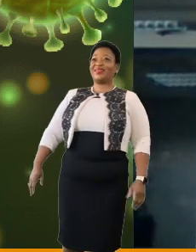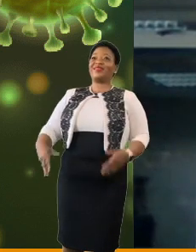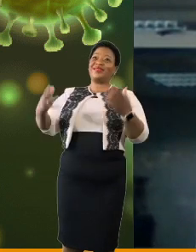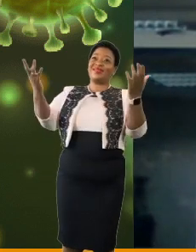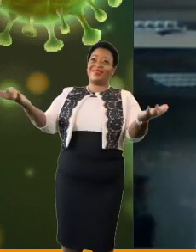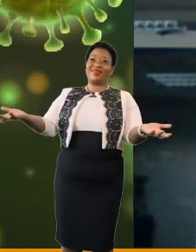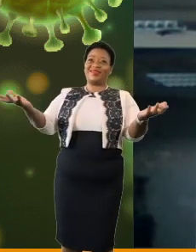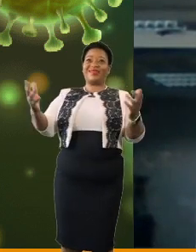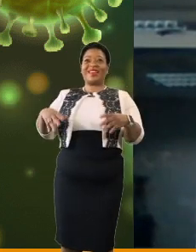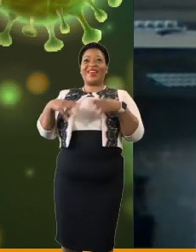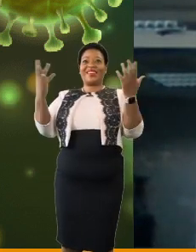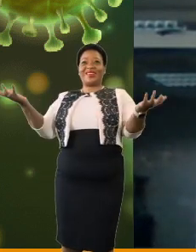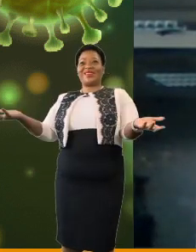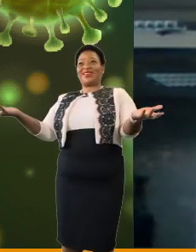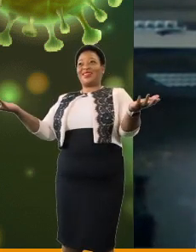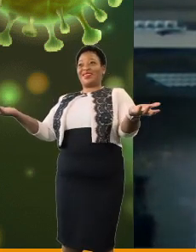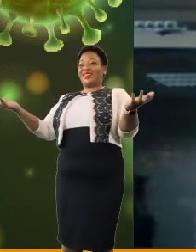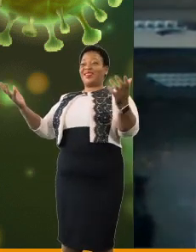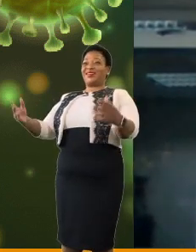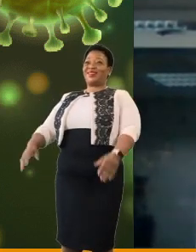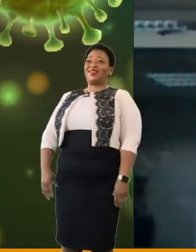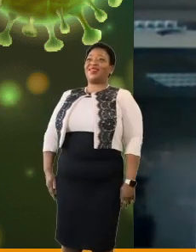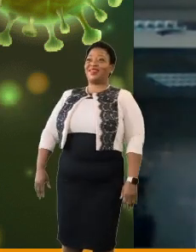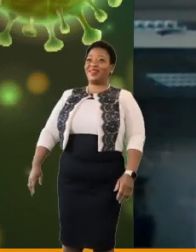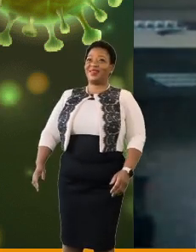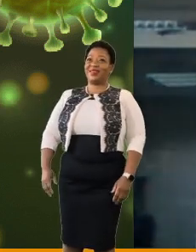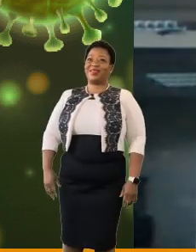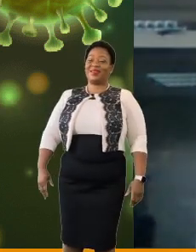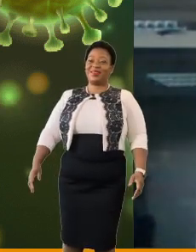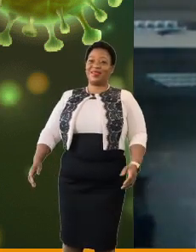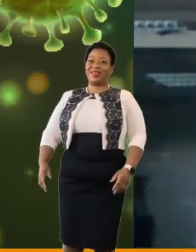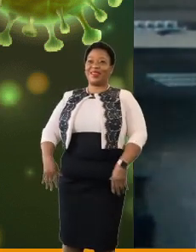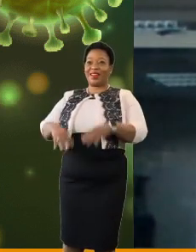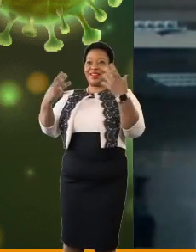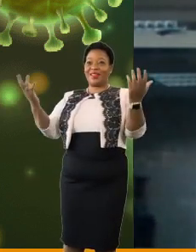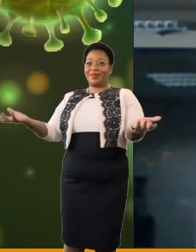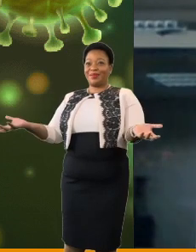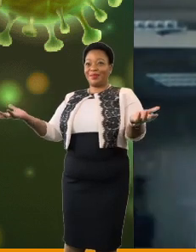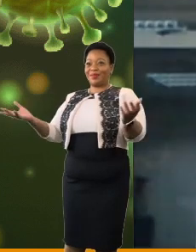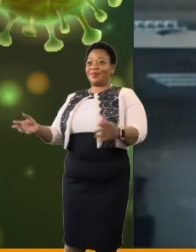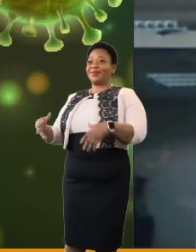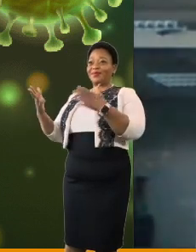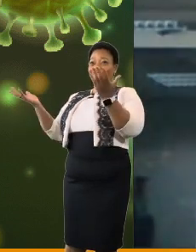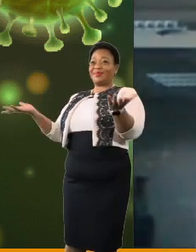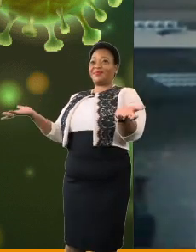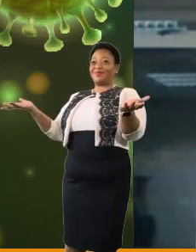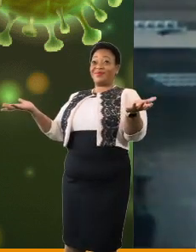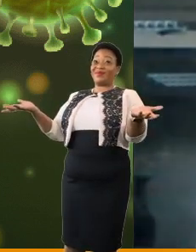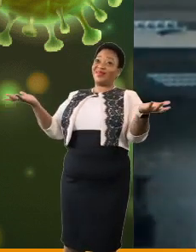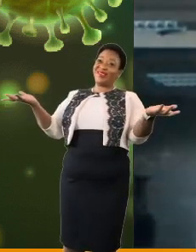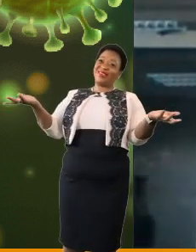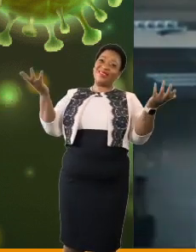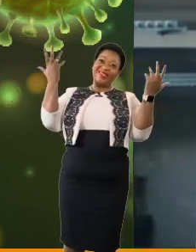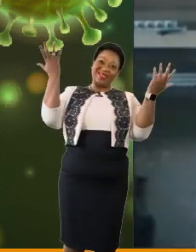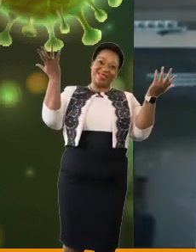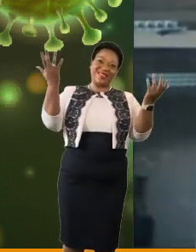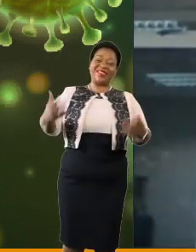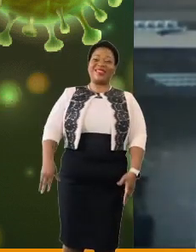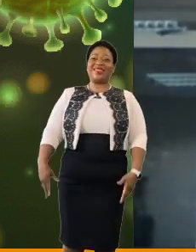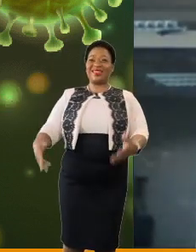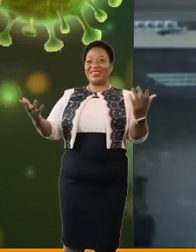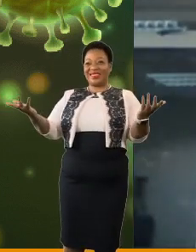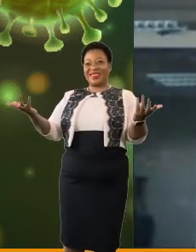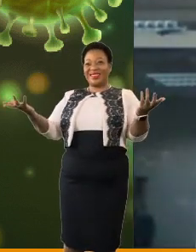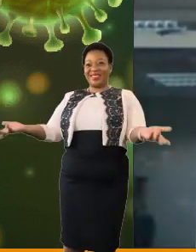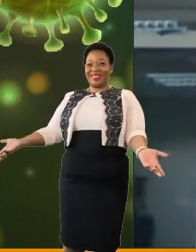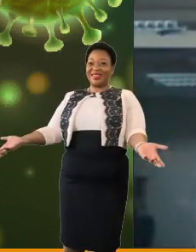the guidance of our MEC. Most importantly also are the two critical areas. We can talk a lot about the